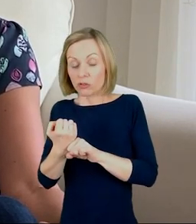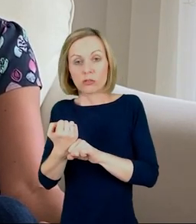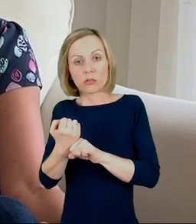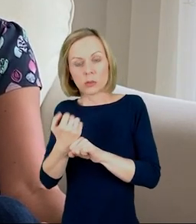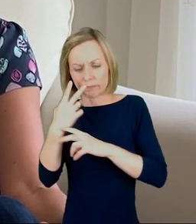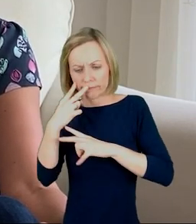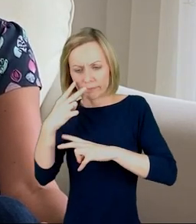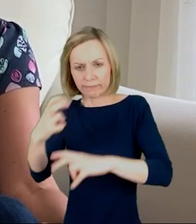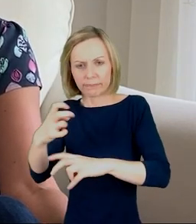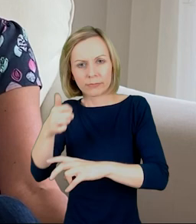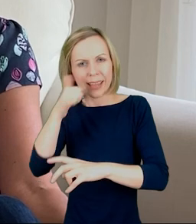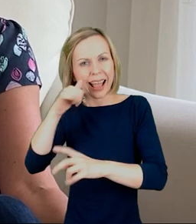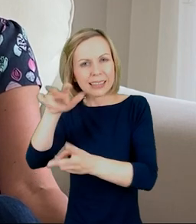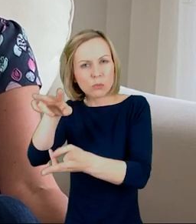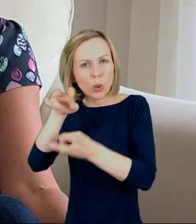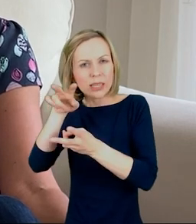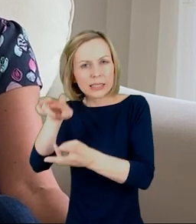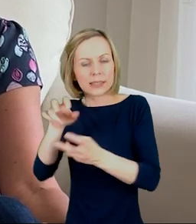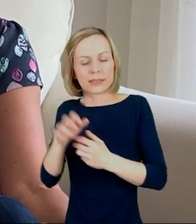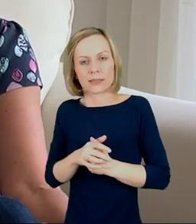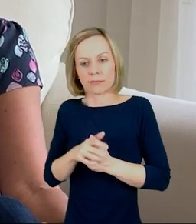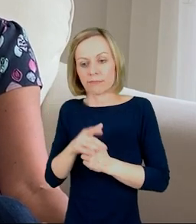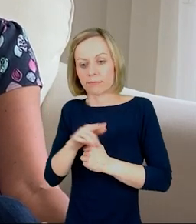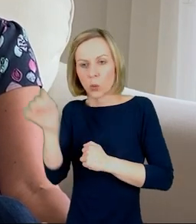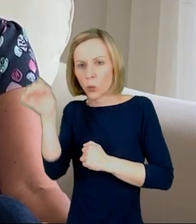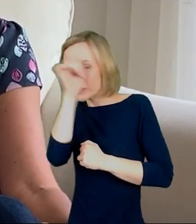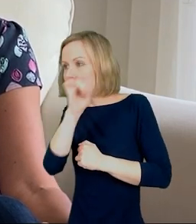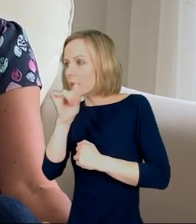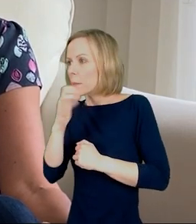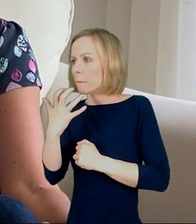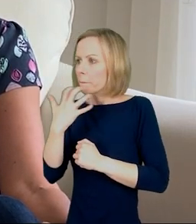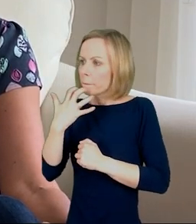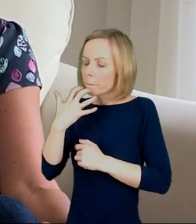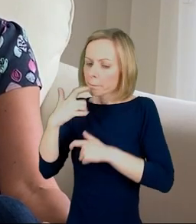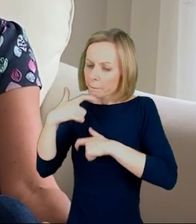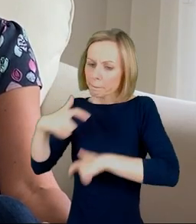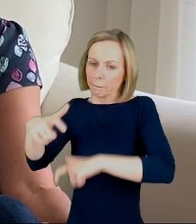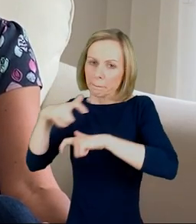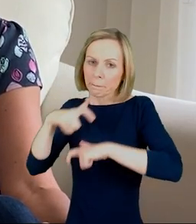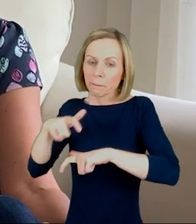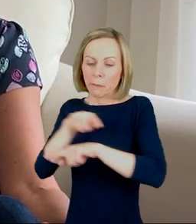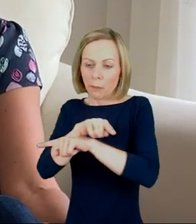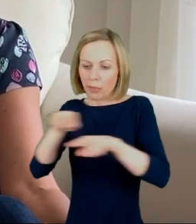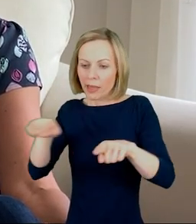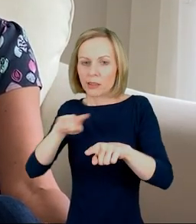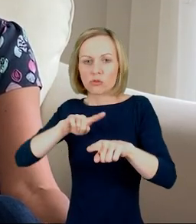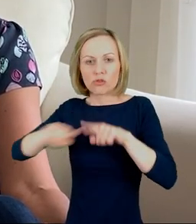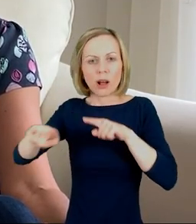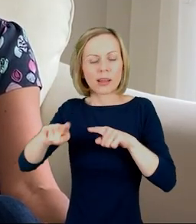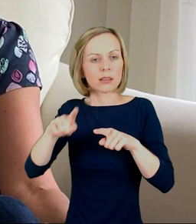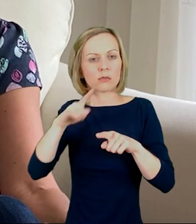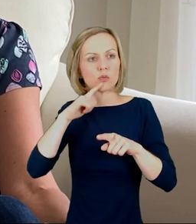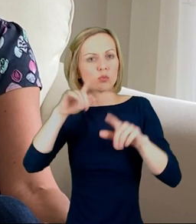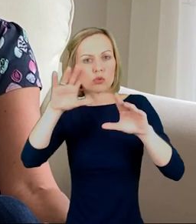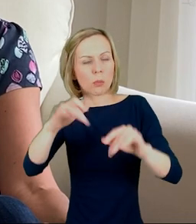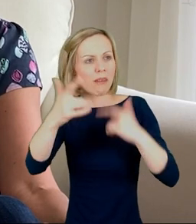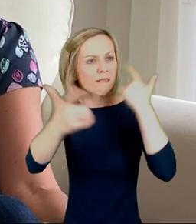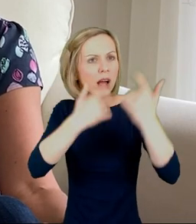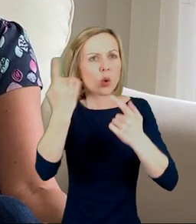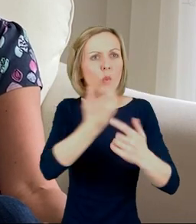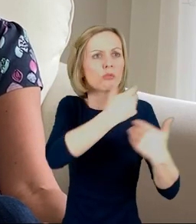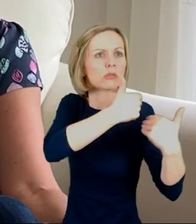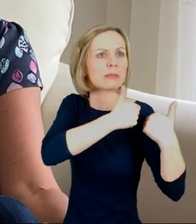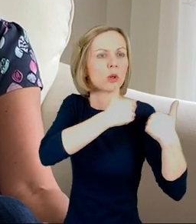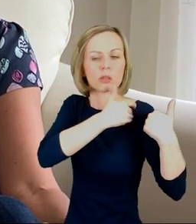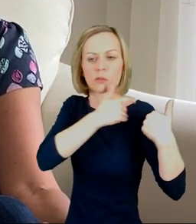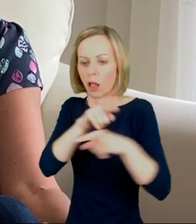investigating exploitation, give them wisdom, determination and perseverance as they seek to bring perpetrators to justice